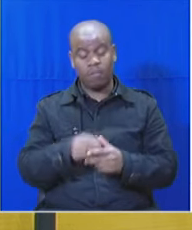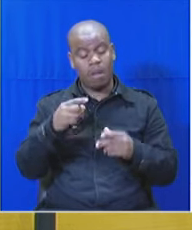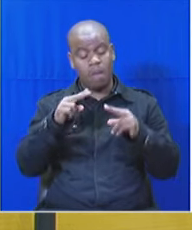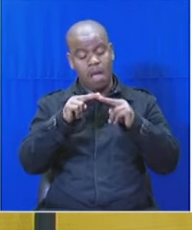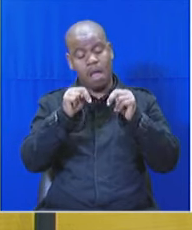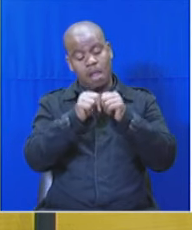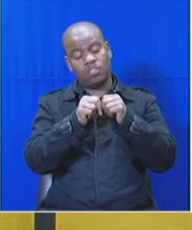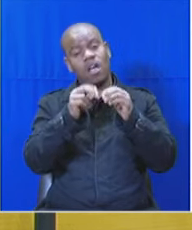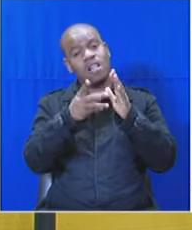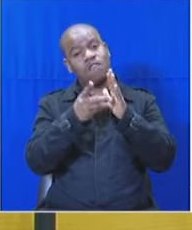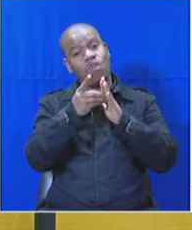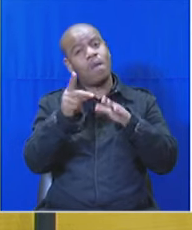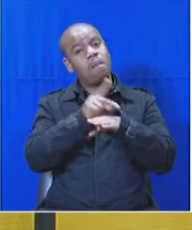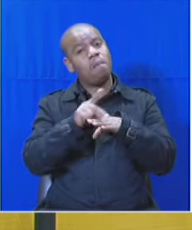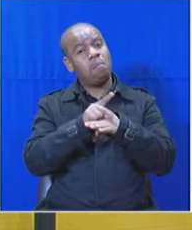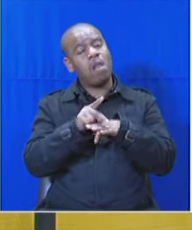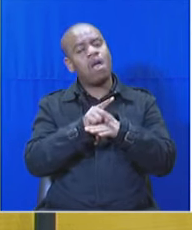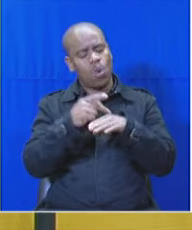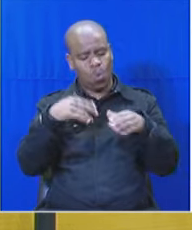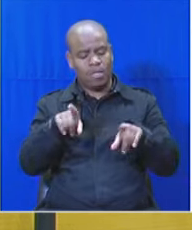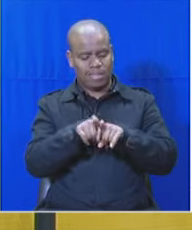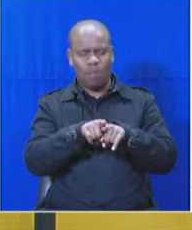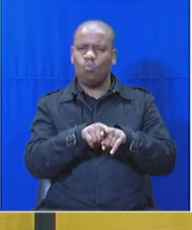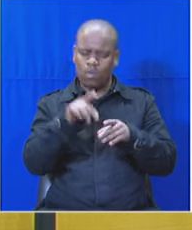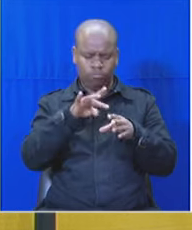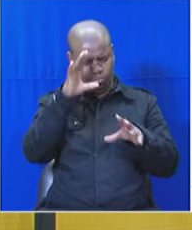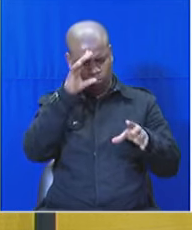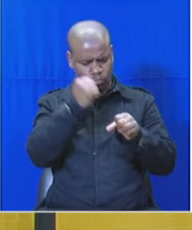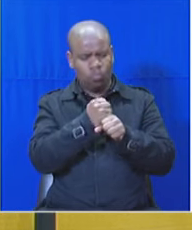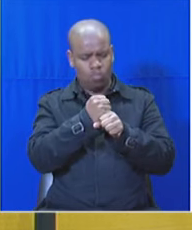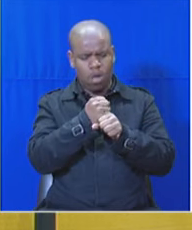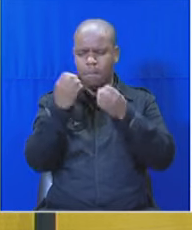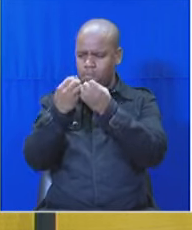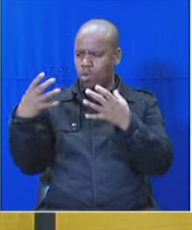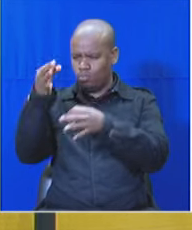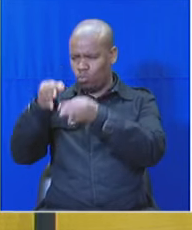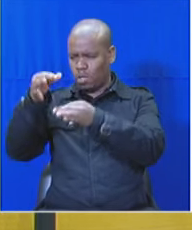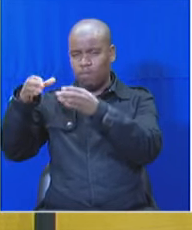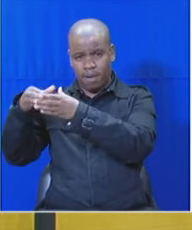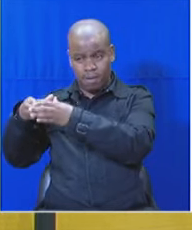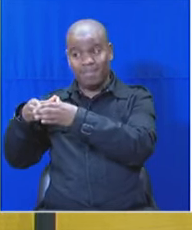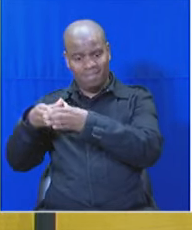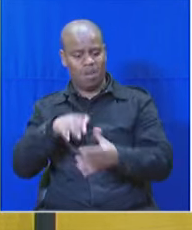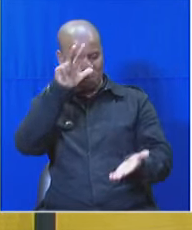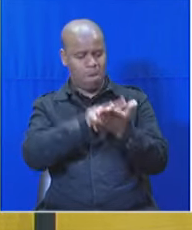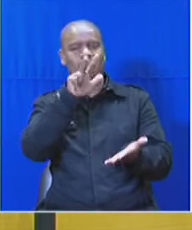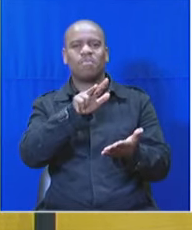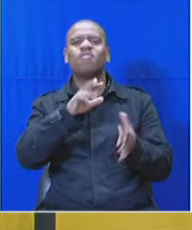Plan, which has been endorsed by the majority of parties in our country to guide us to